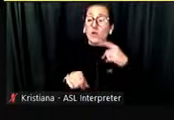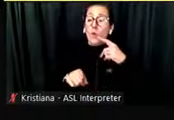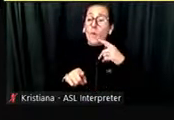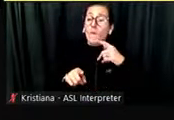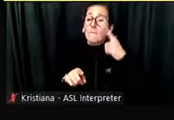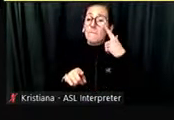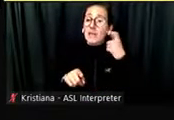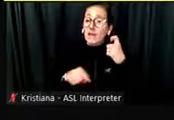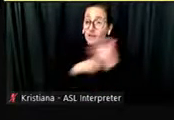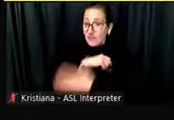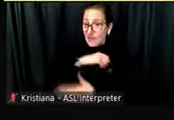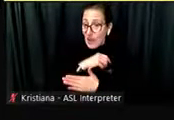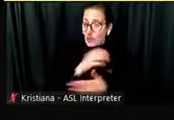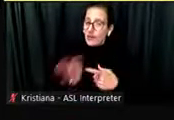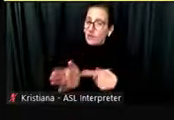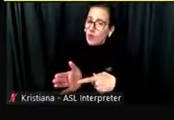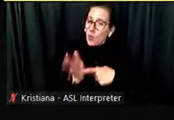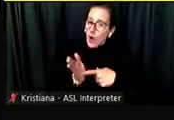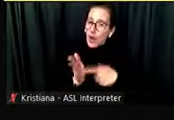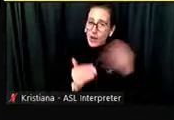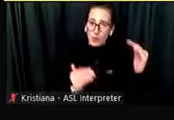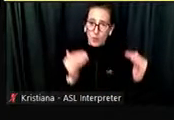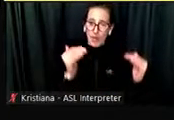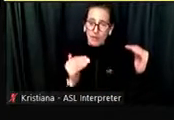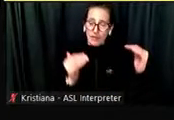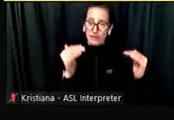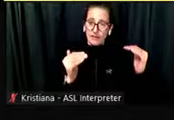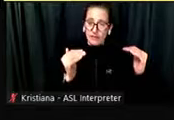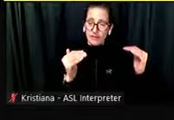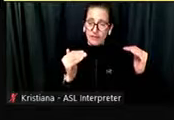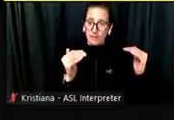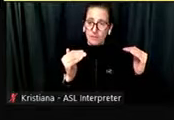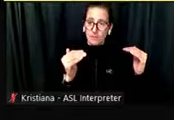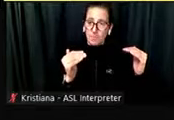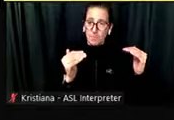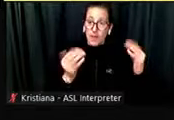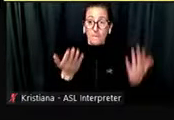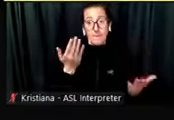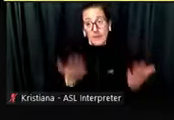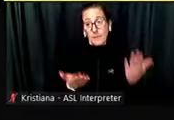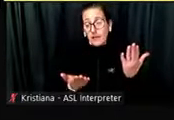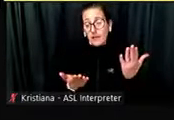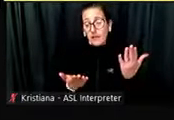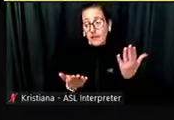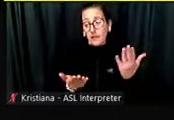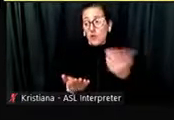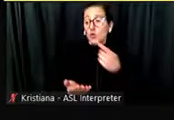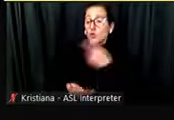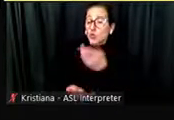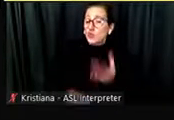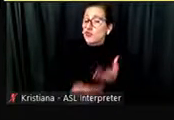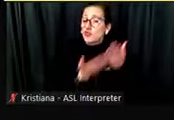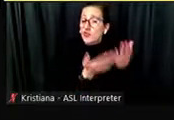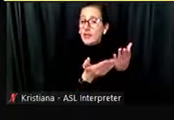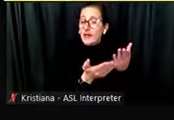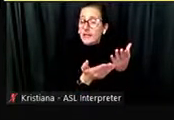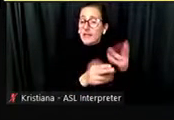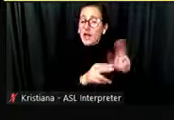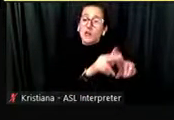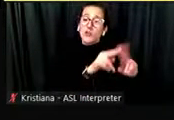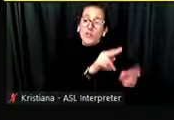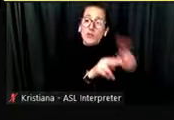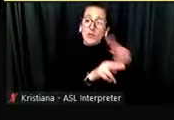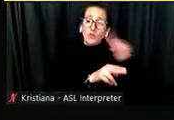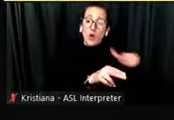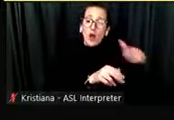to balance the budget, you might suggest that they decrease a different area. Well, you might, for that one, you